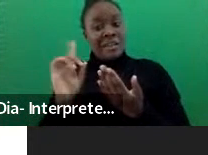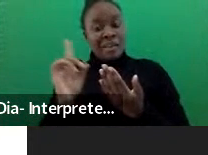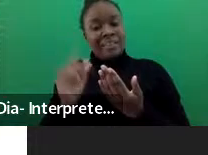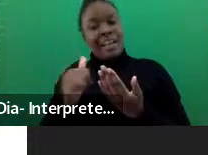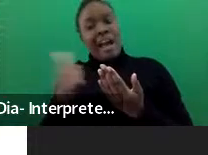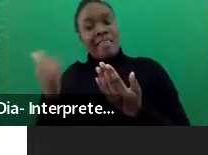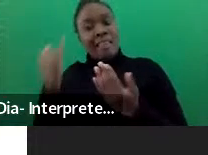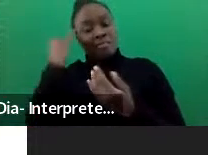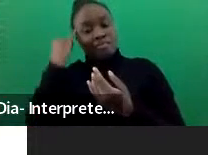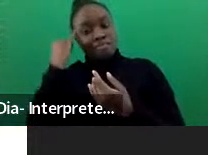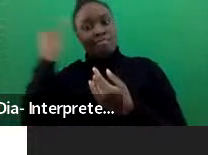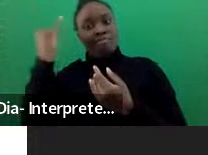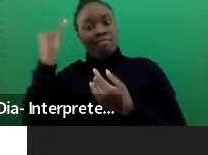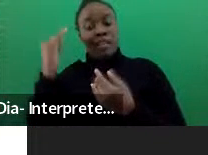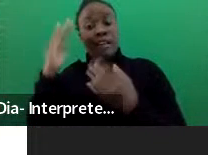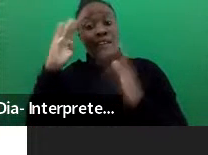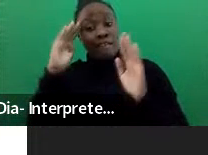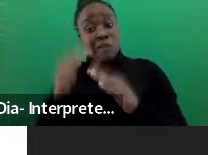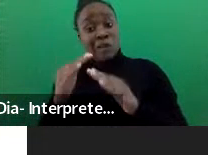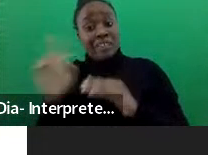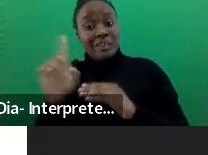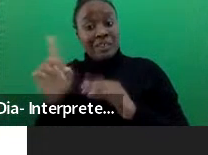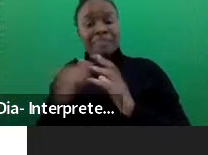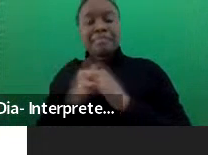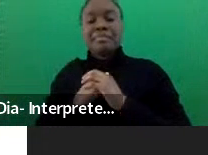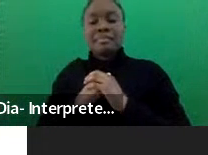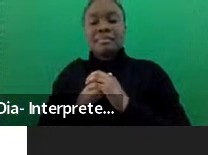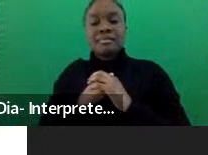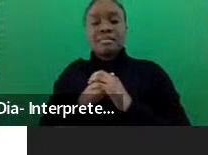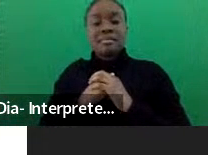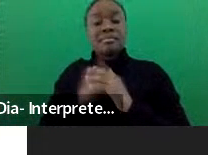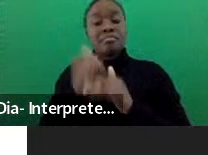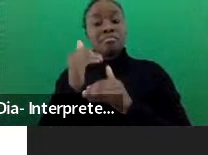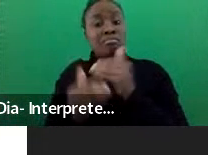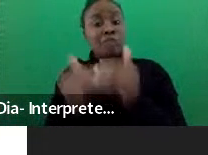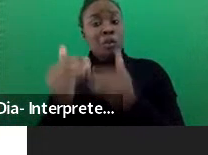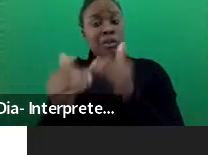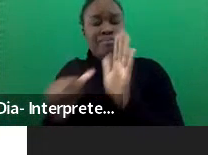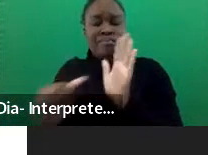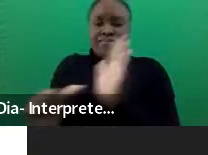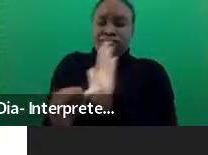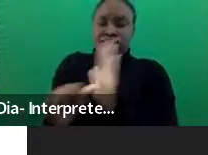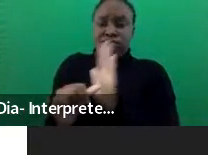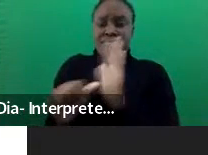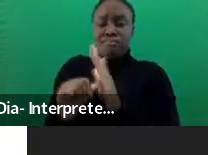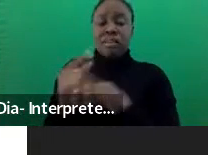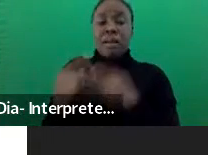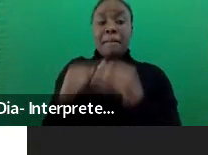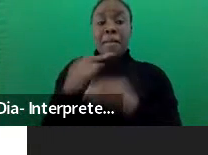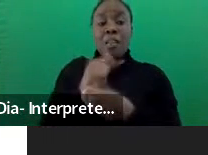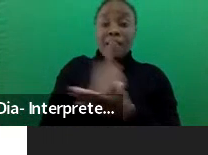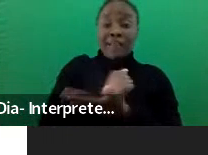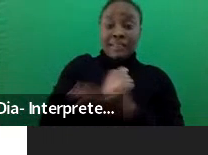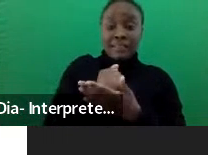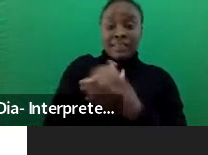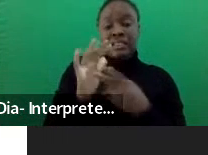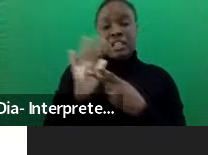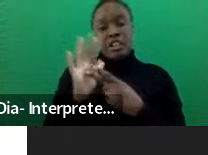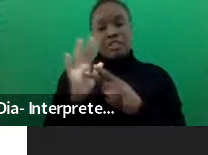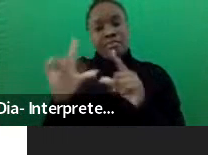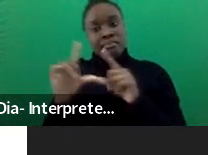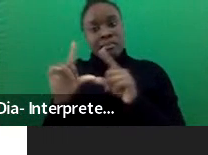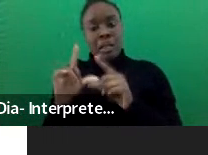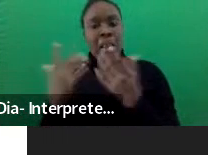initiative which will also focus on other critical processes in the licensing and registration value chain, such as the